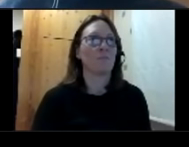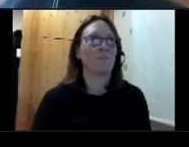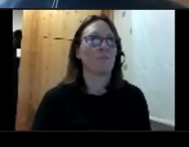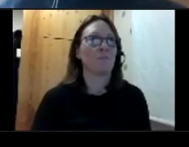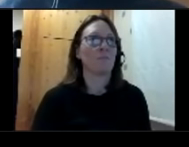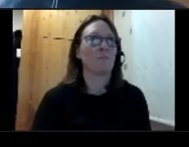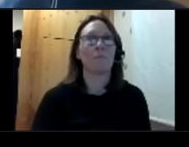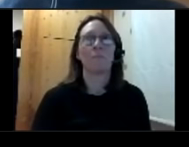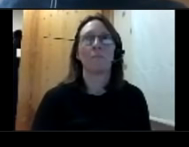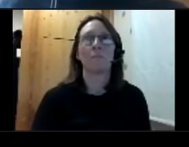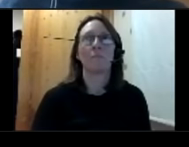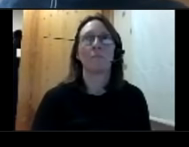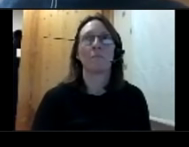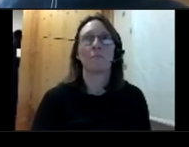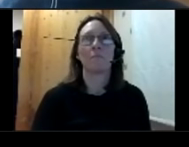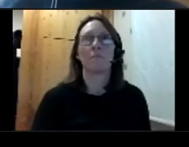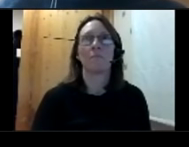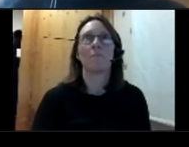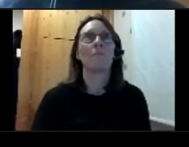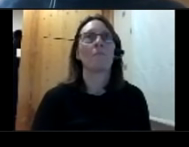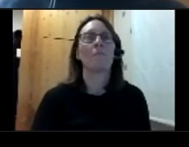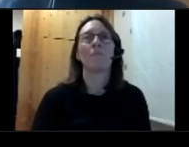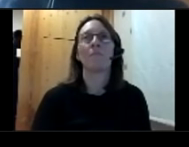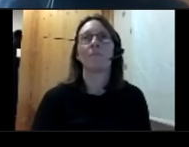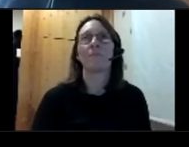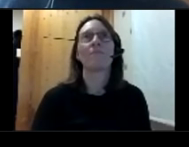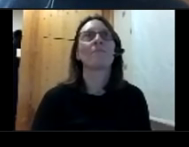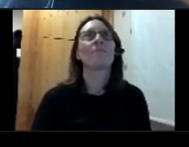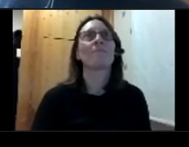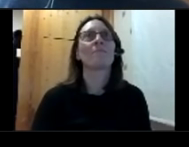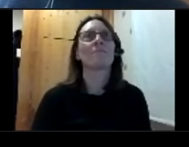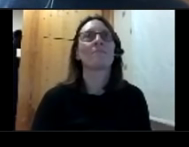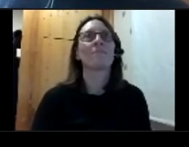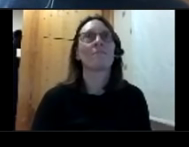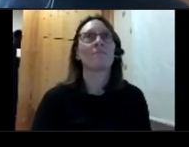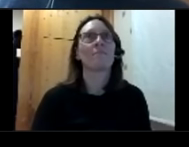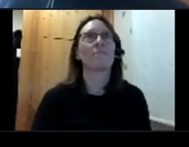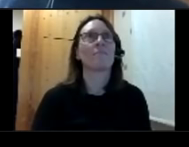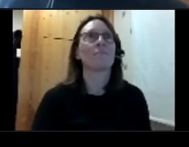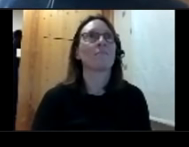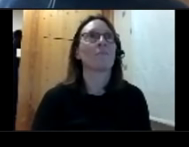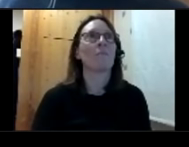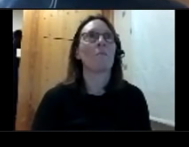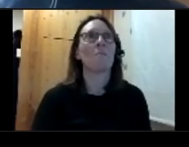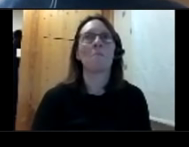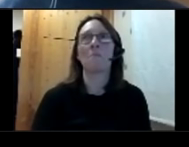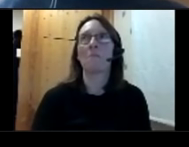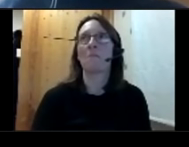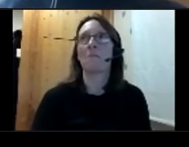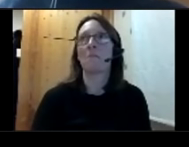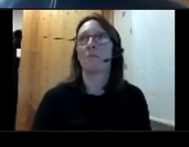got a role in terms of content, which I guess means we'll be thinking about how you make accessible content available and some of the challenges of doing